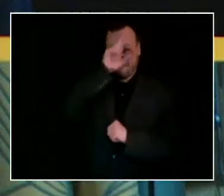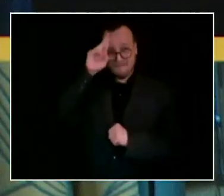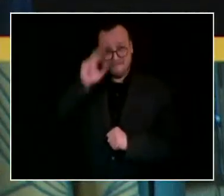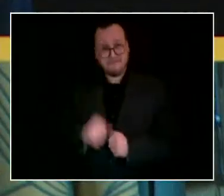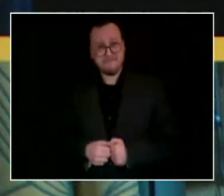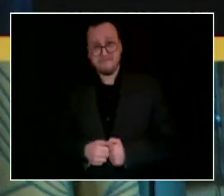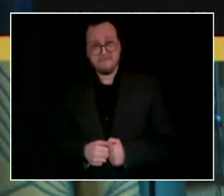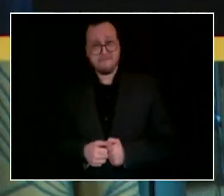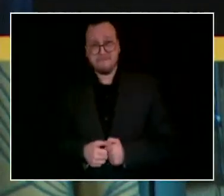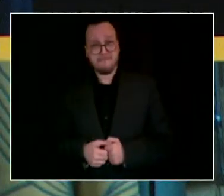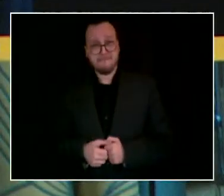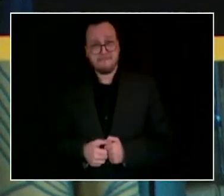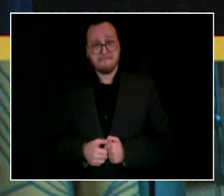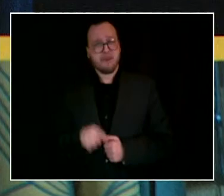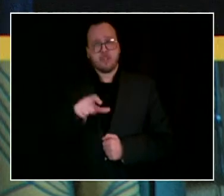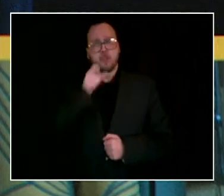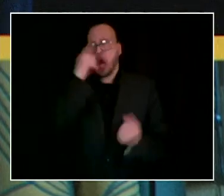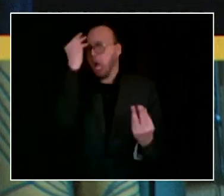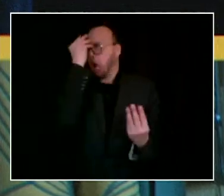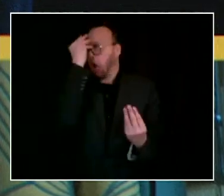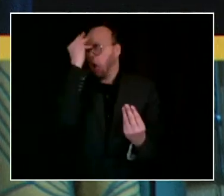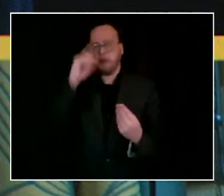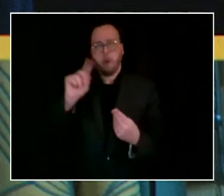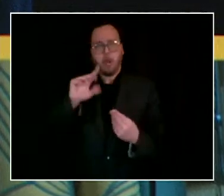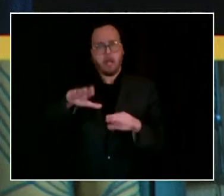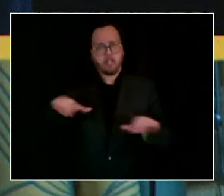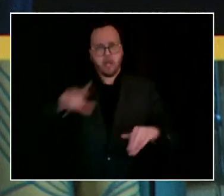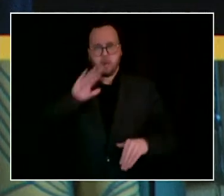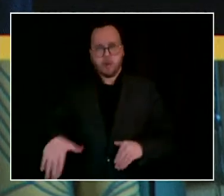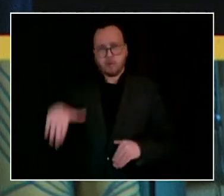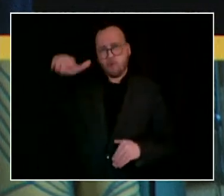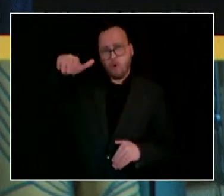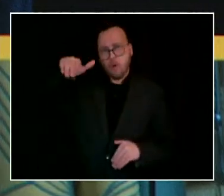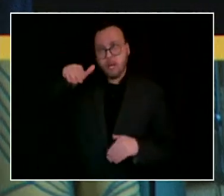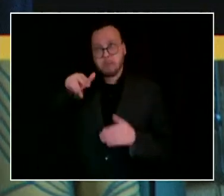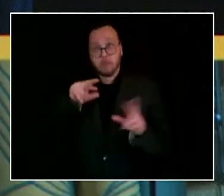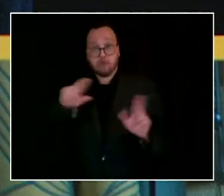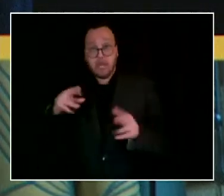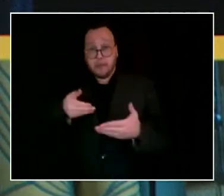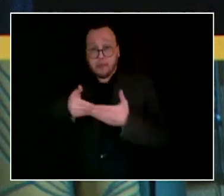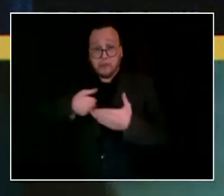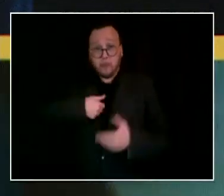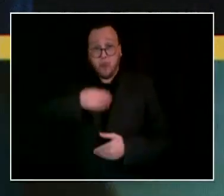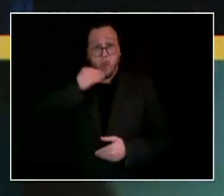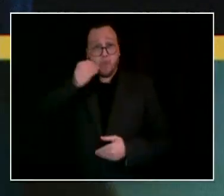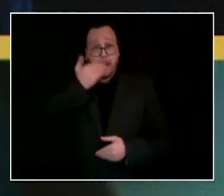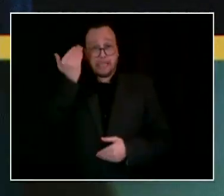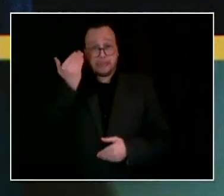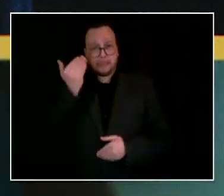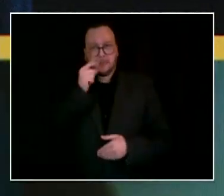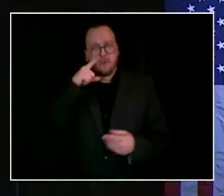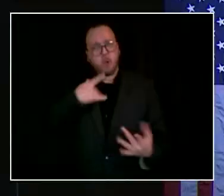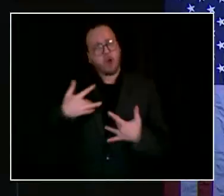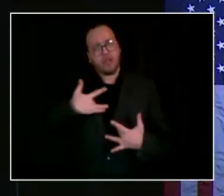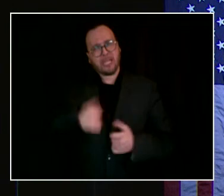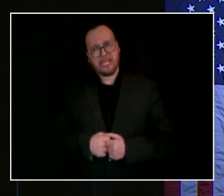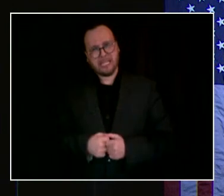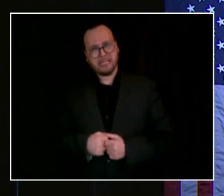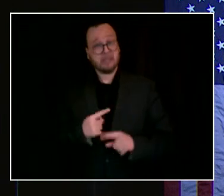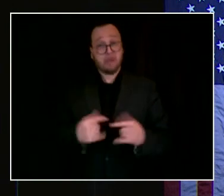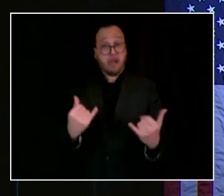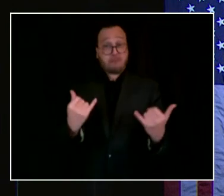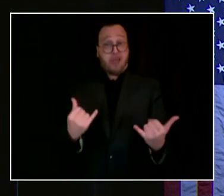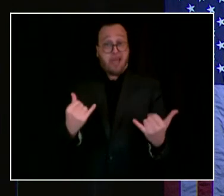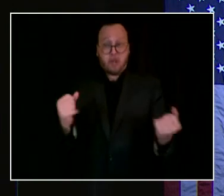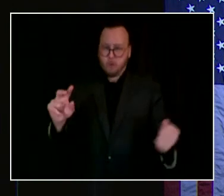should not have to worry about whether your child will grow up on the verge of homelessness. But right now, we have too many